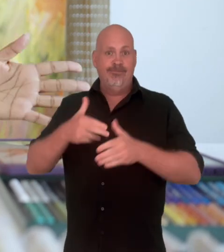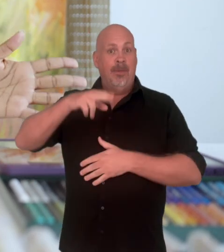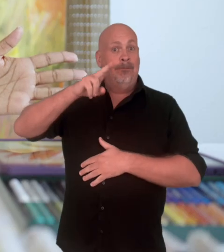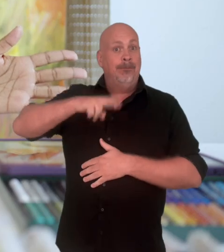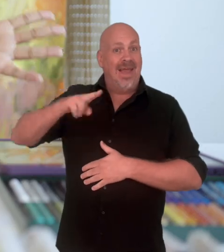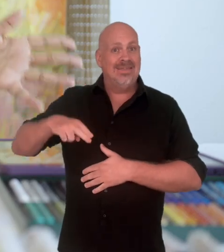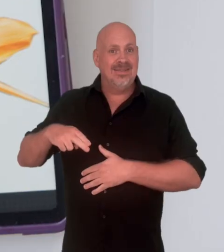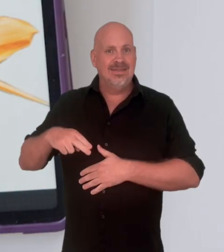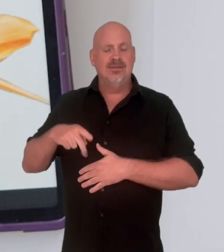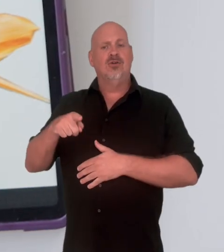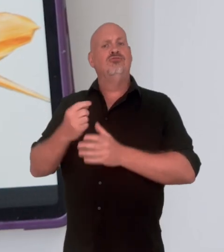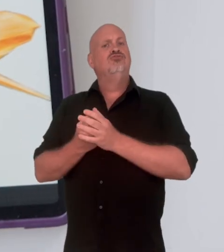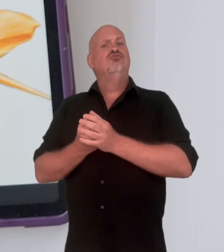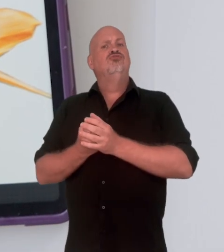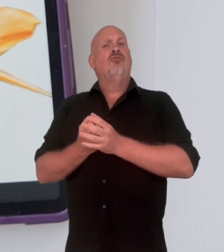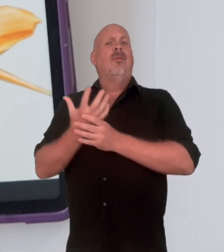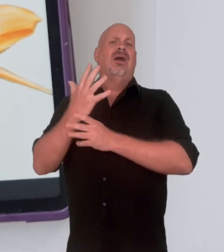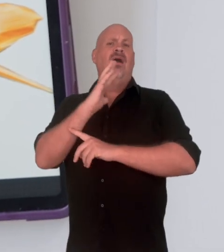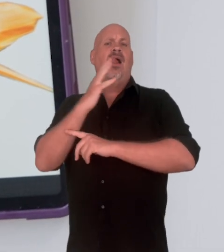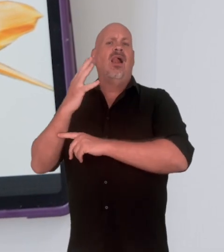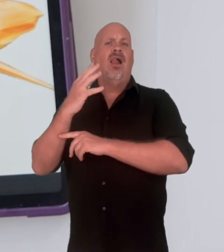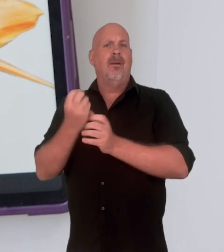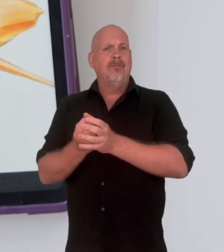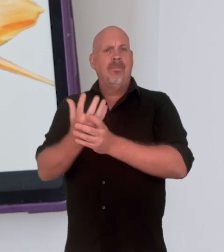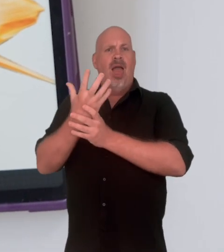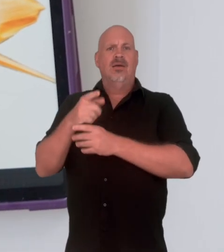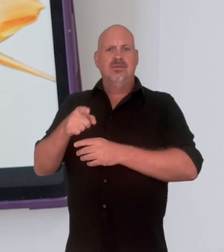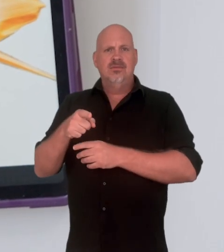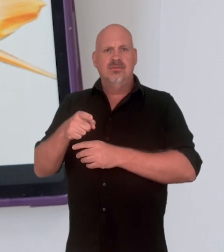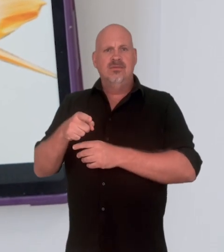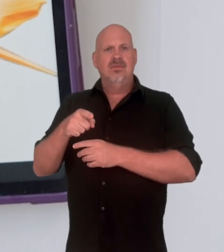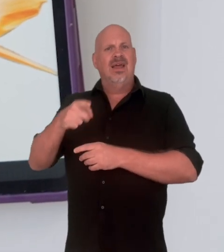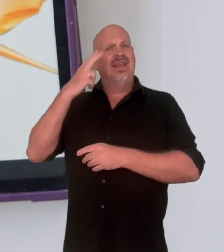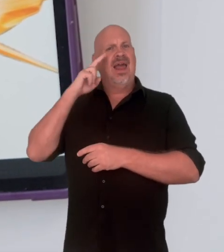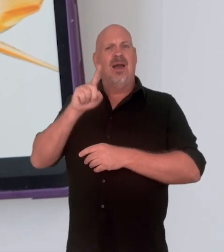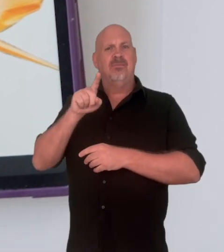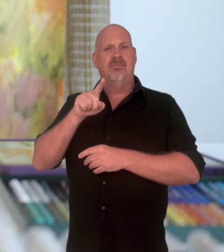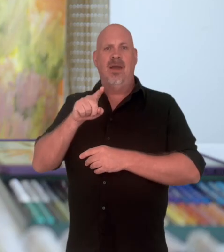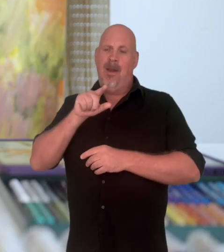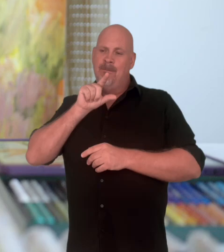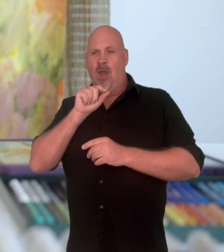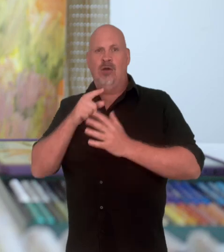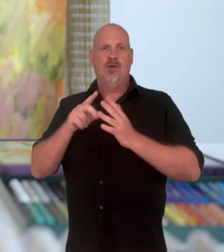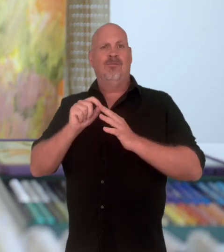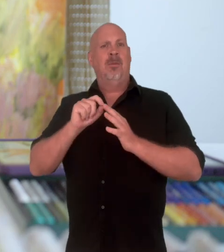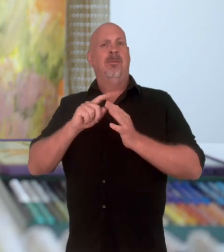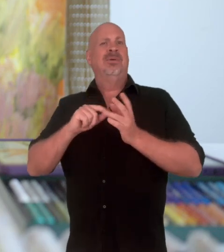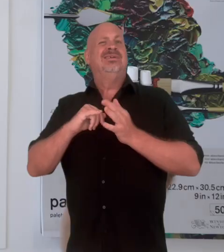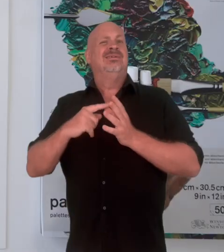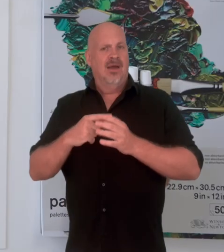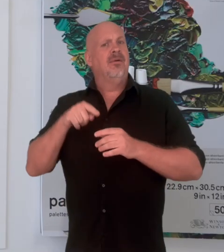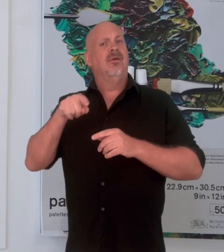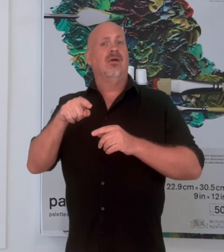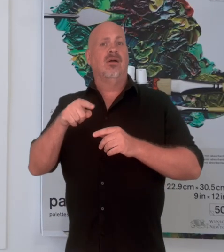a tropical plant. It's called Bird of Paradise and it grows in warm regions, and we will be using